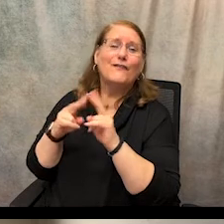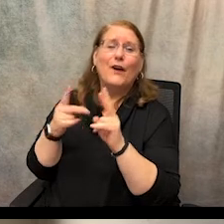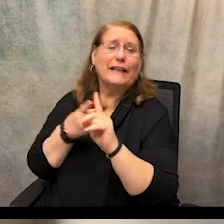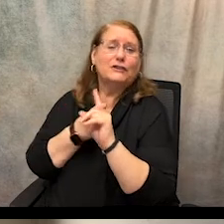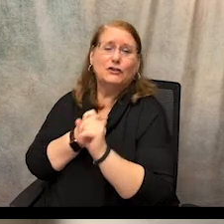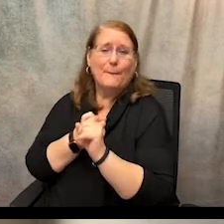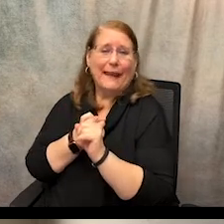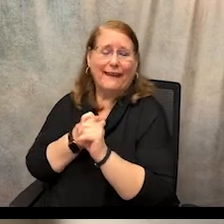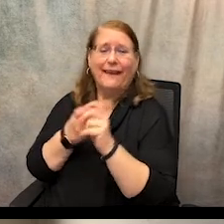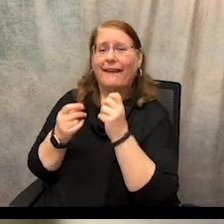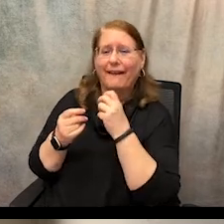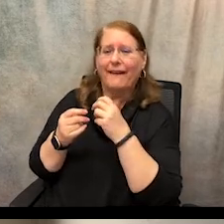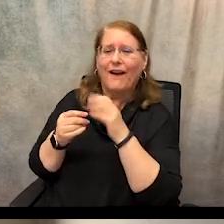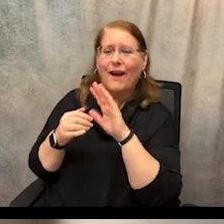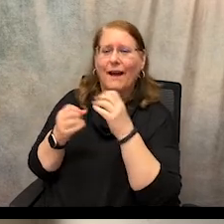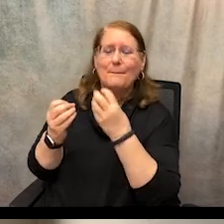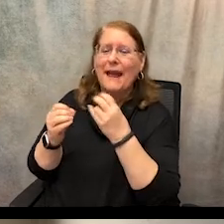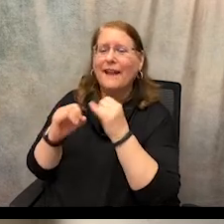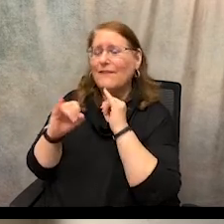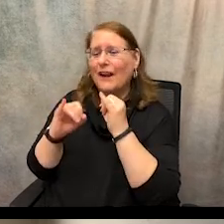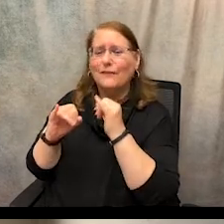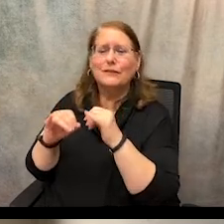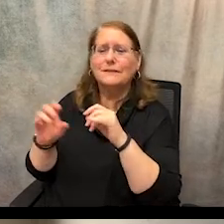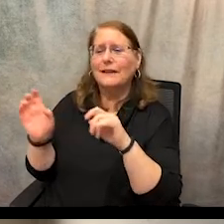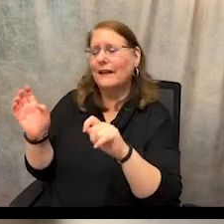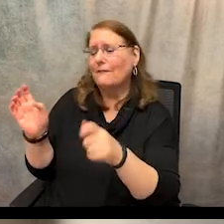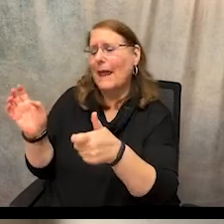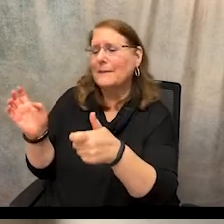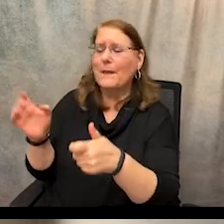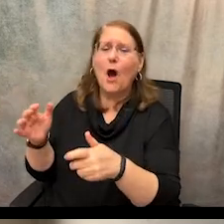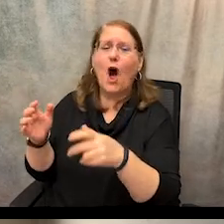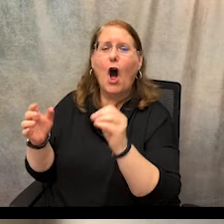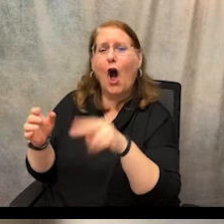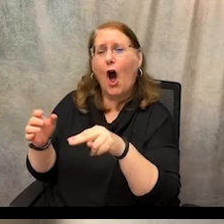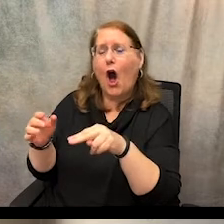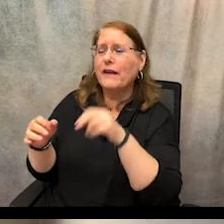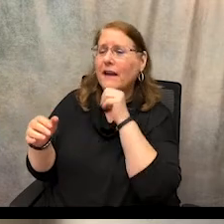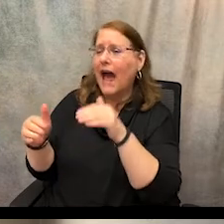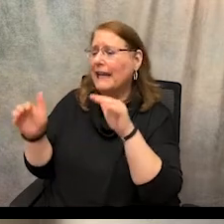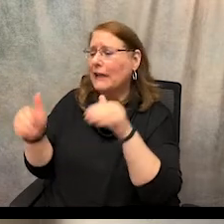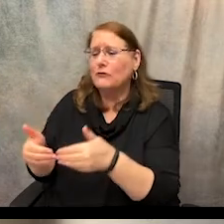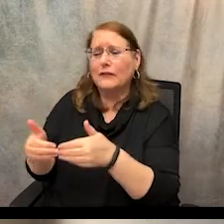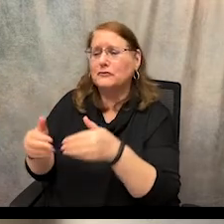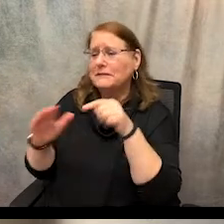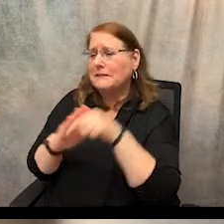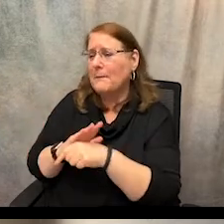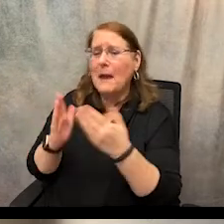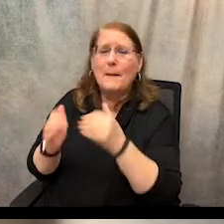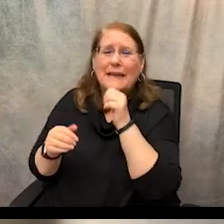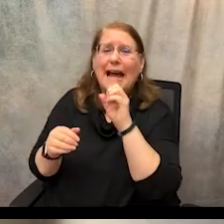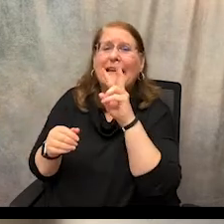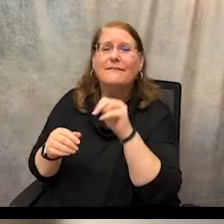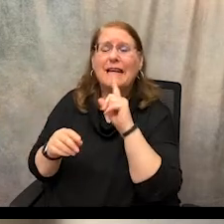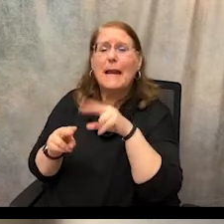chummy. Actually, a lot of the interviews, he sort of like flips them on. He doesn't do a particularly in-depth introduction. He might not even mention who